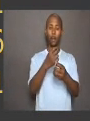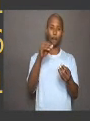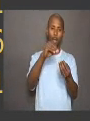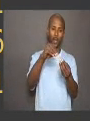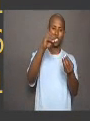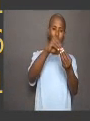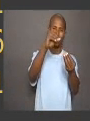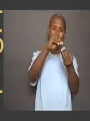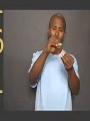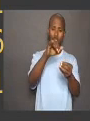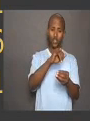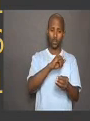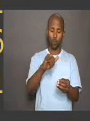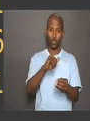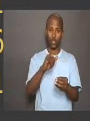the constant term.